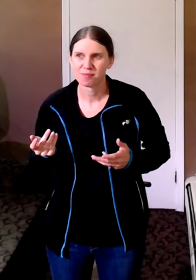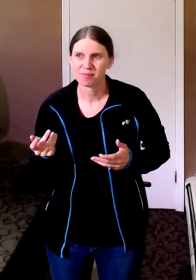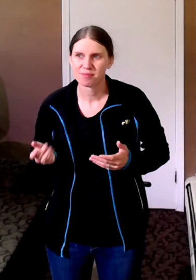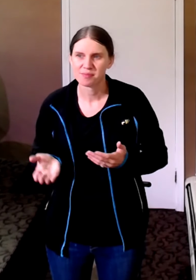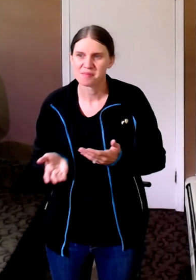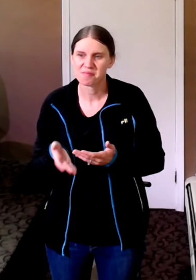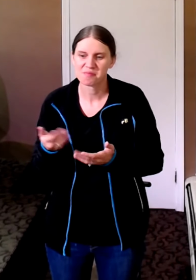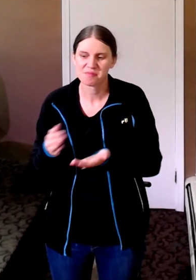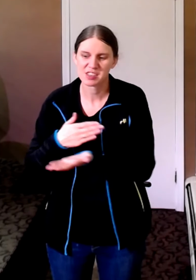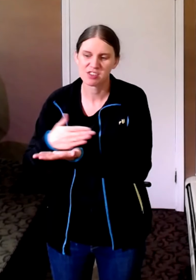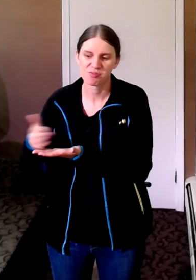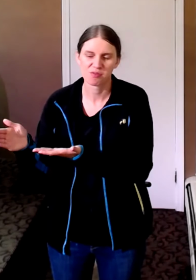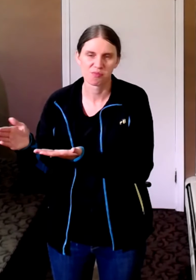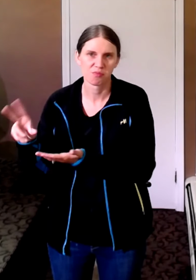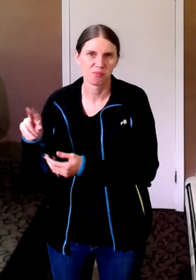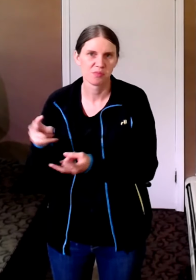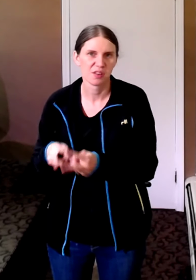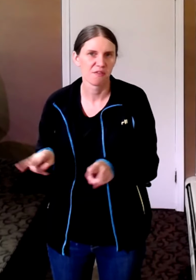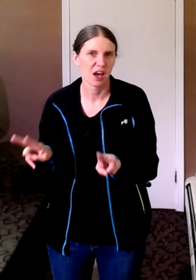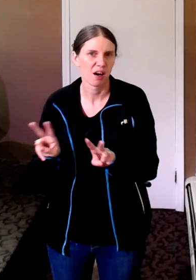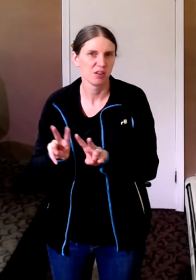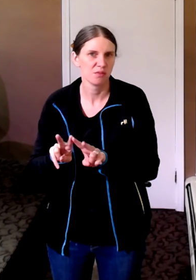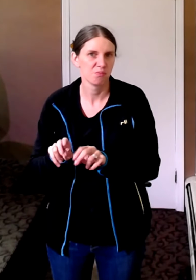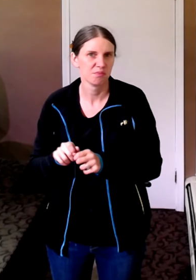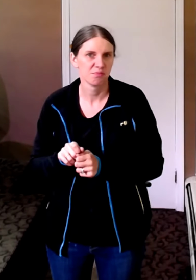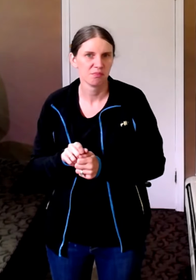disposable or valueless.